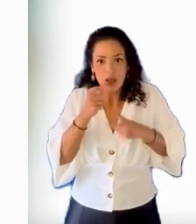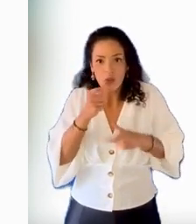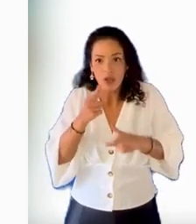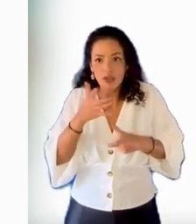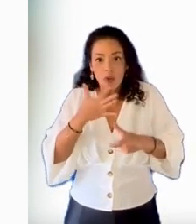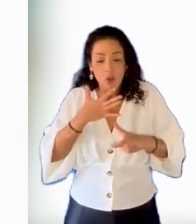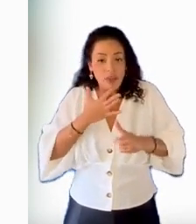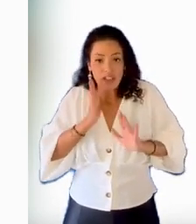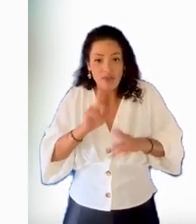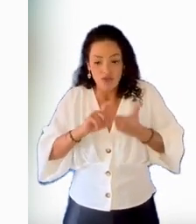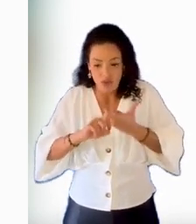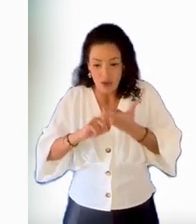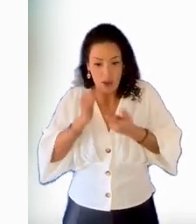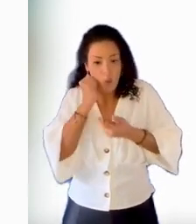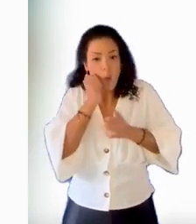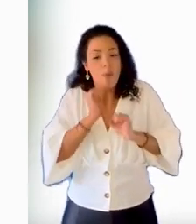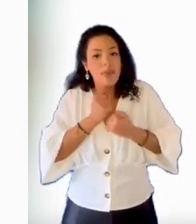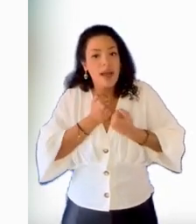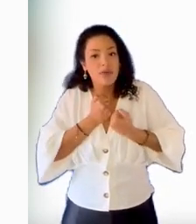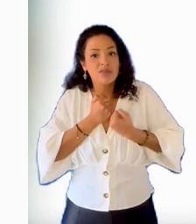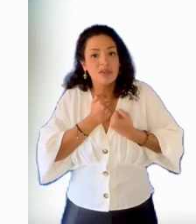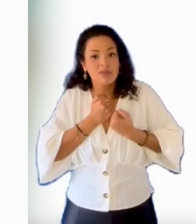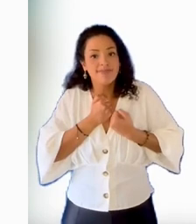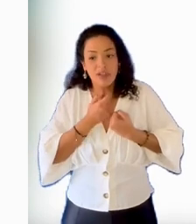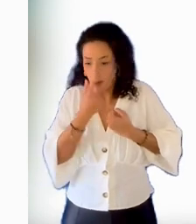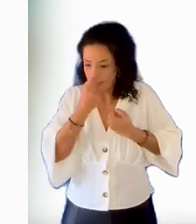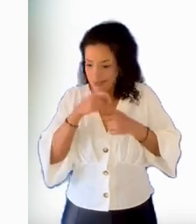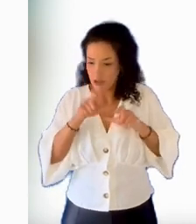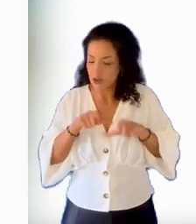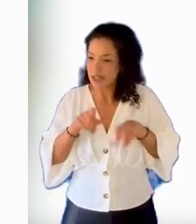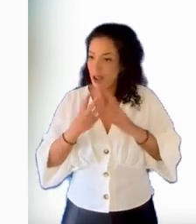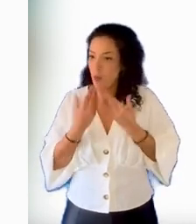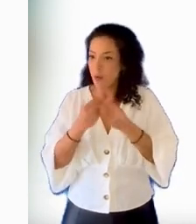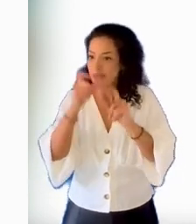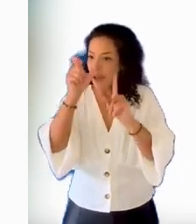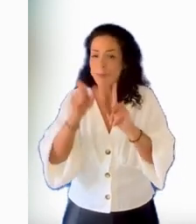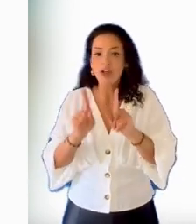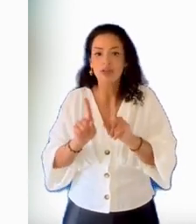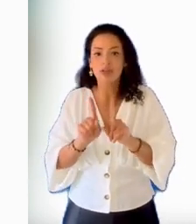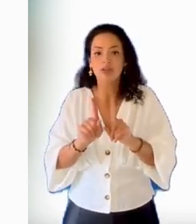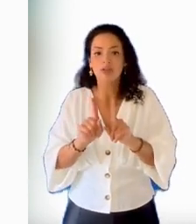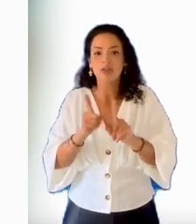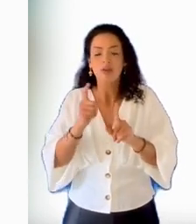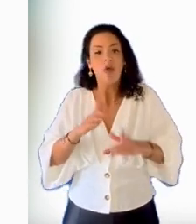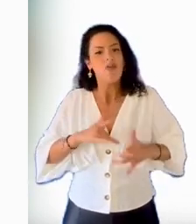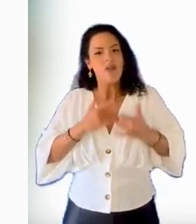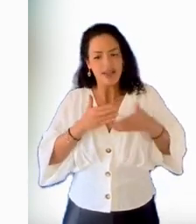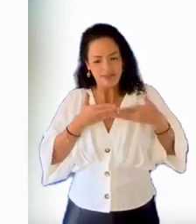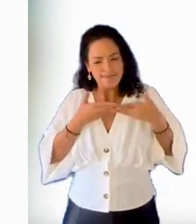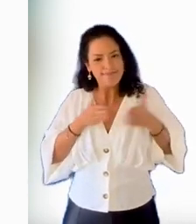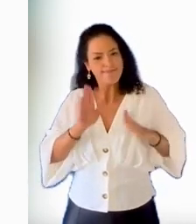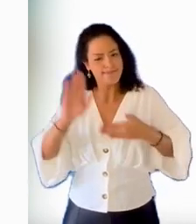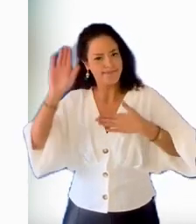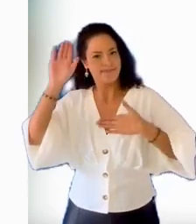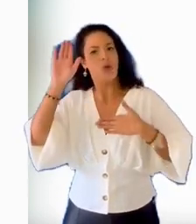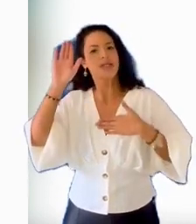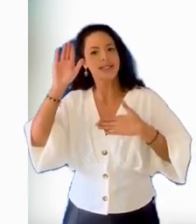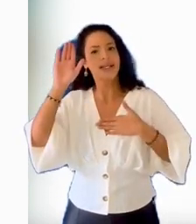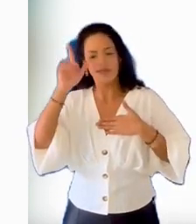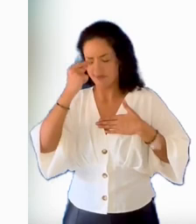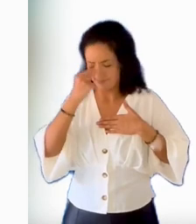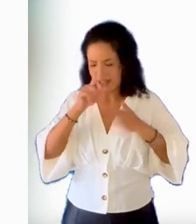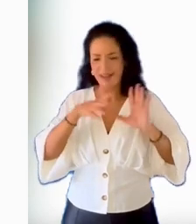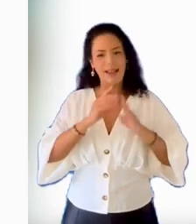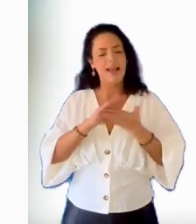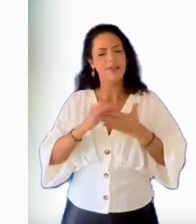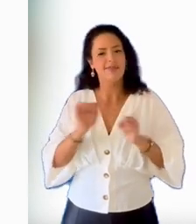rely on our warmth and ability to remain present instead. During such times, I've found that candour, honesty and openness can create and sustain